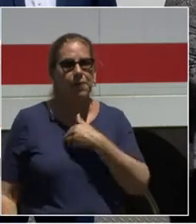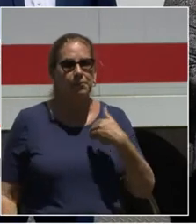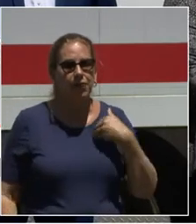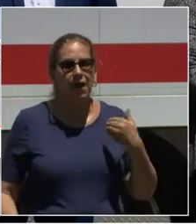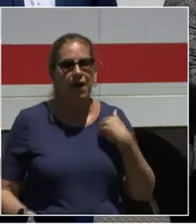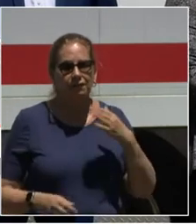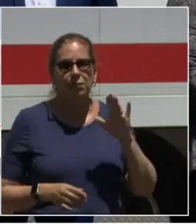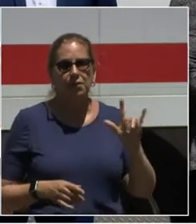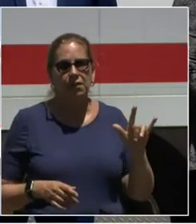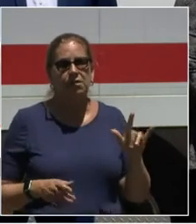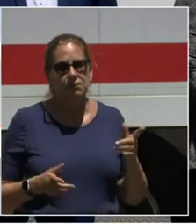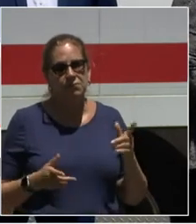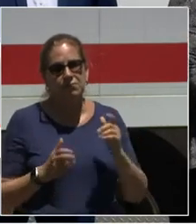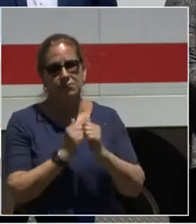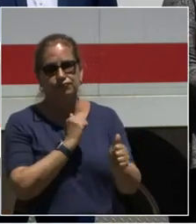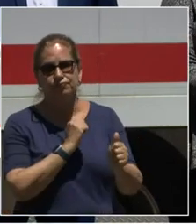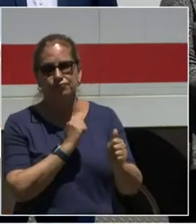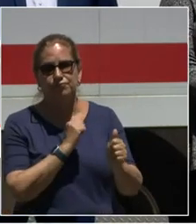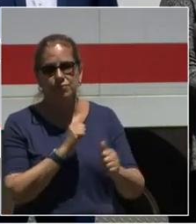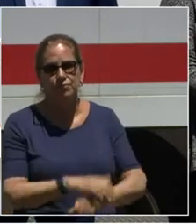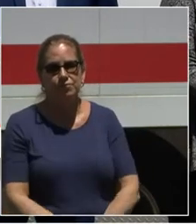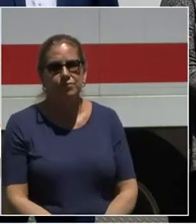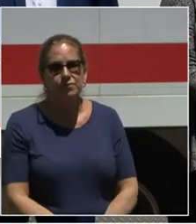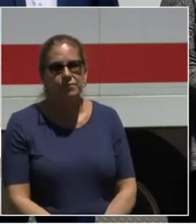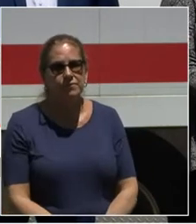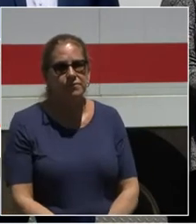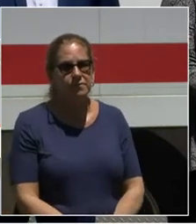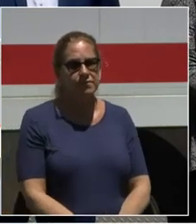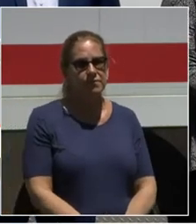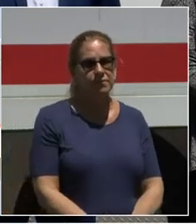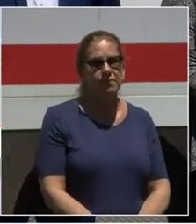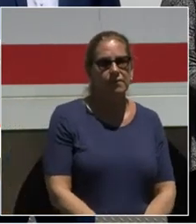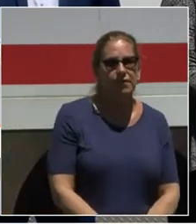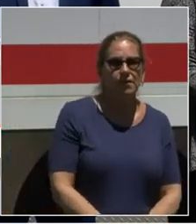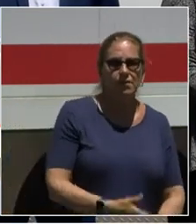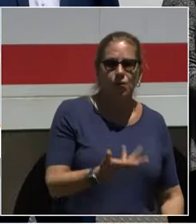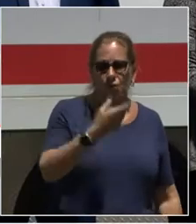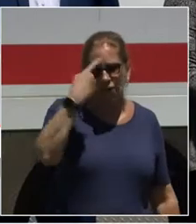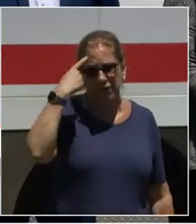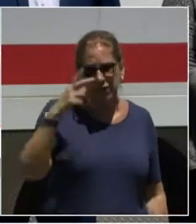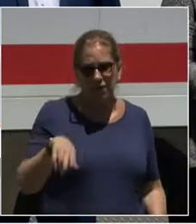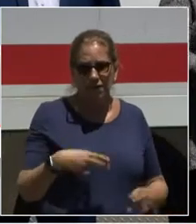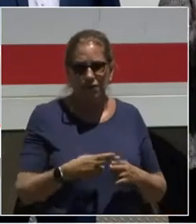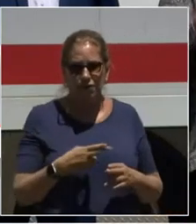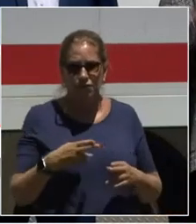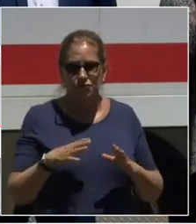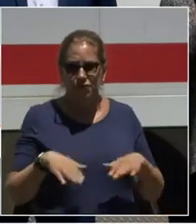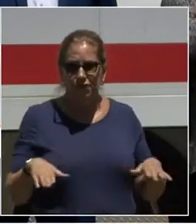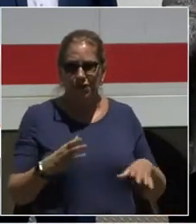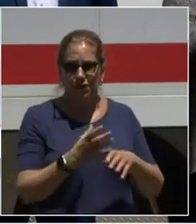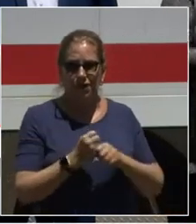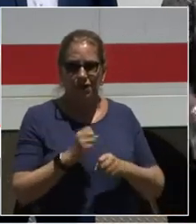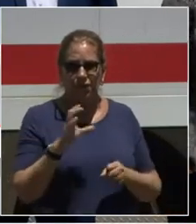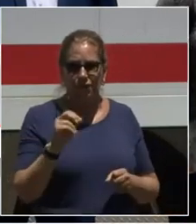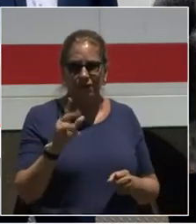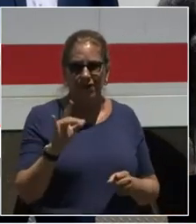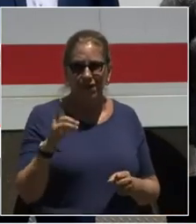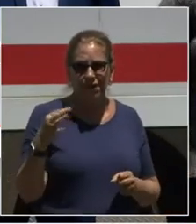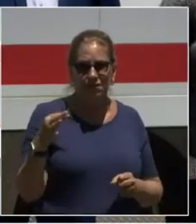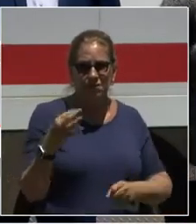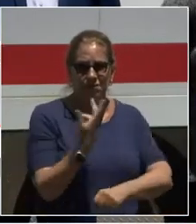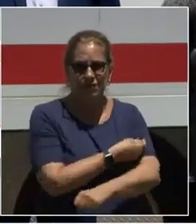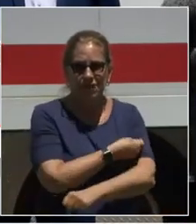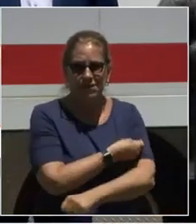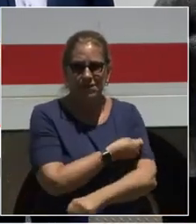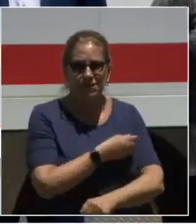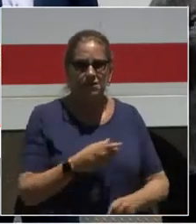on kids getting COVID vaccines, and when do you think we'll actually be in a position to enforce the council's requirement? I